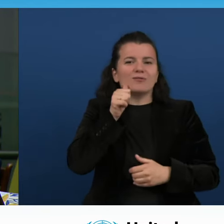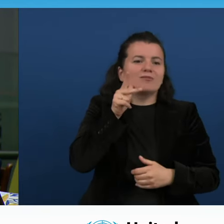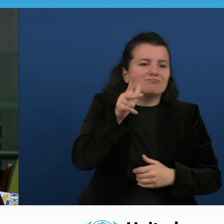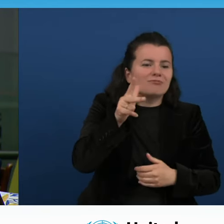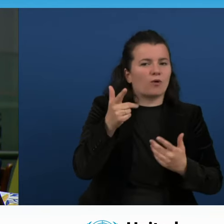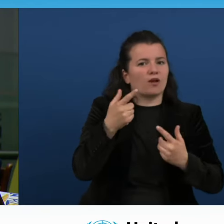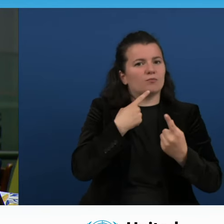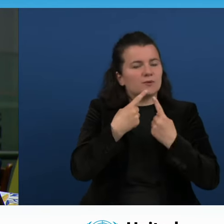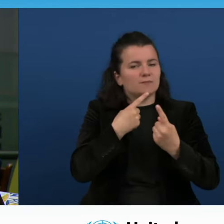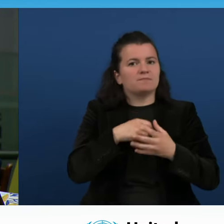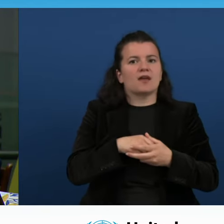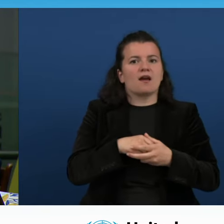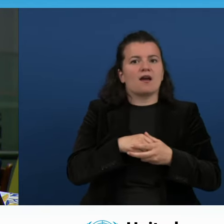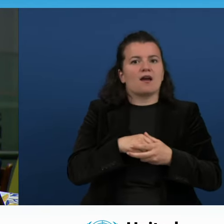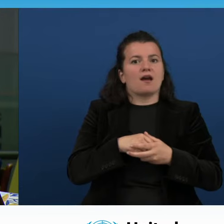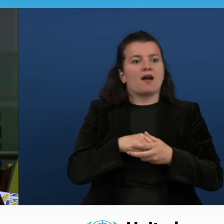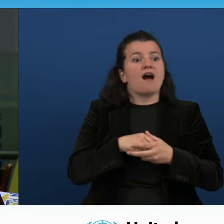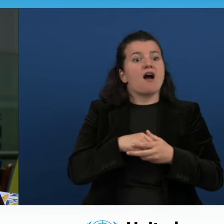There could be another way.